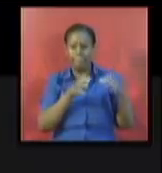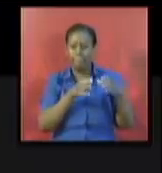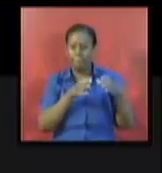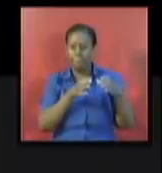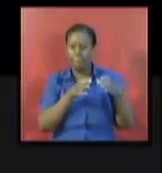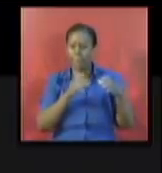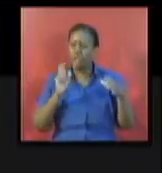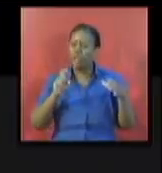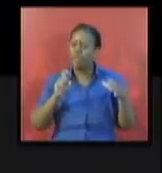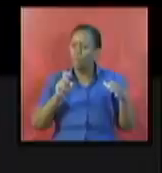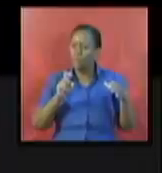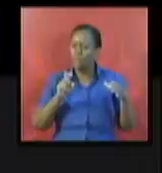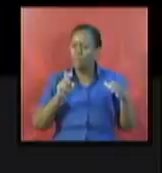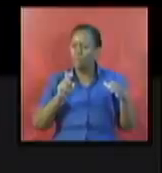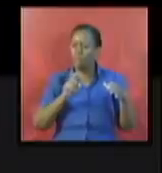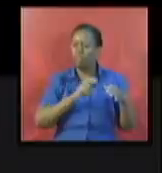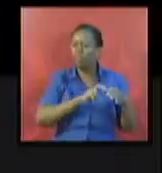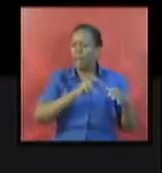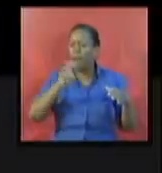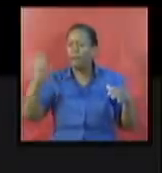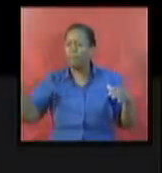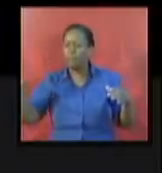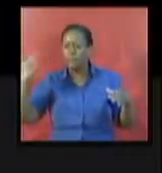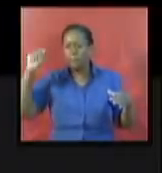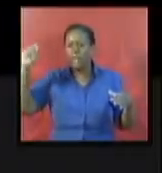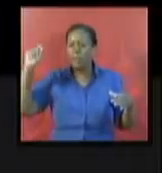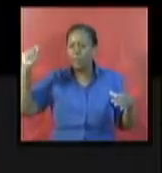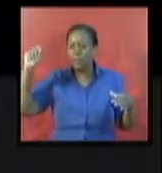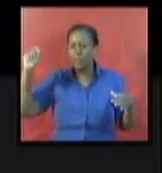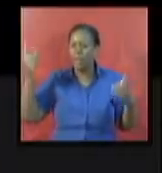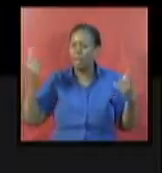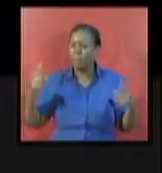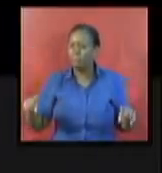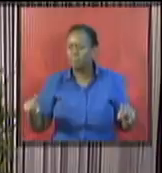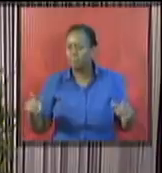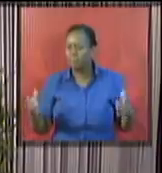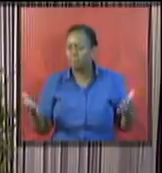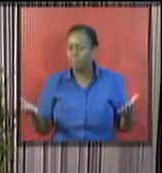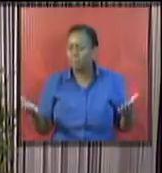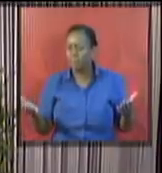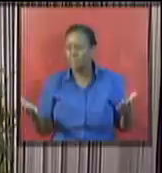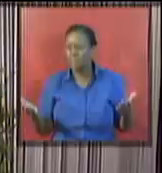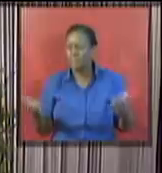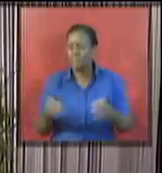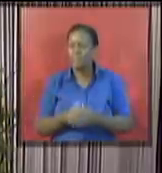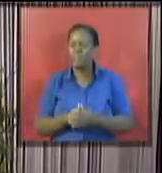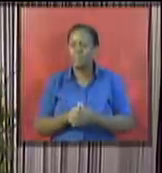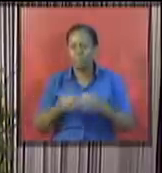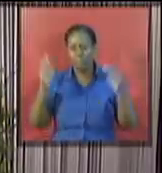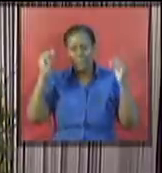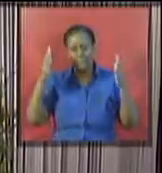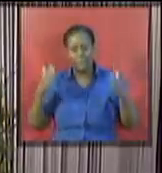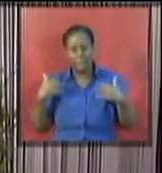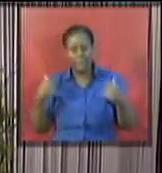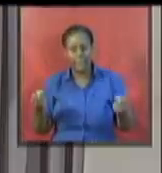system as it is right now in Tobago and how it can be improved as cases come in. So, on the issue of the fishermen, I